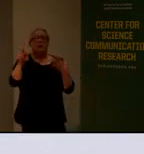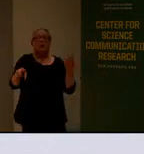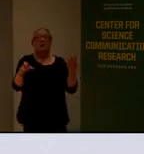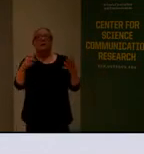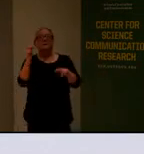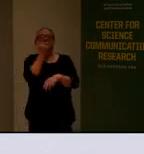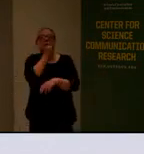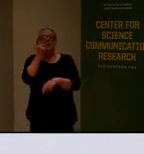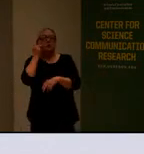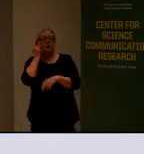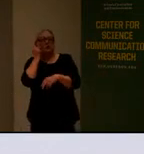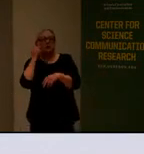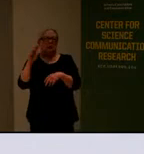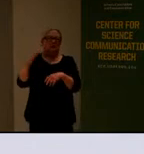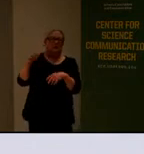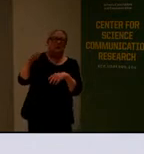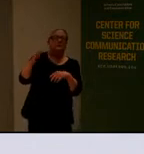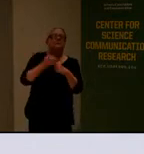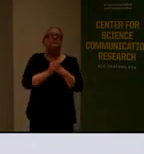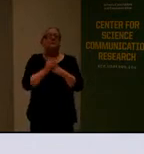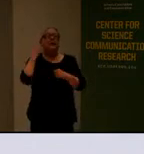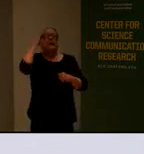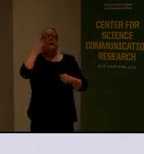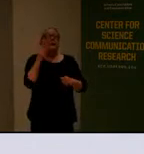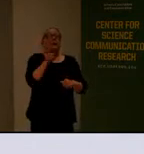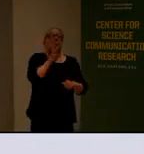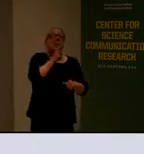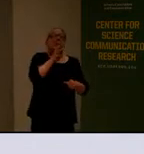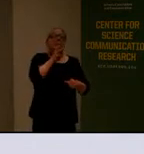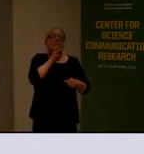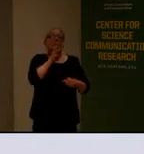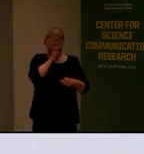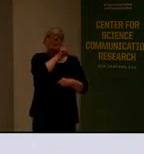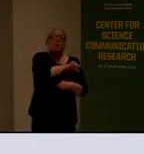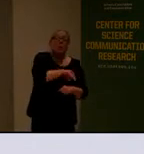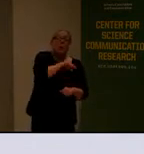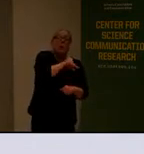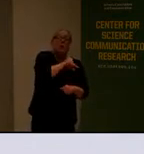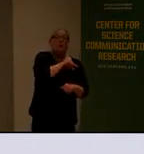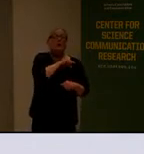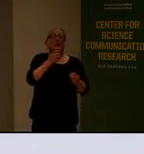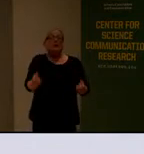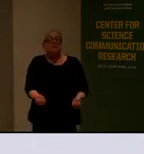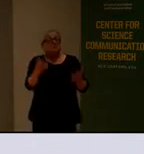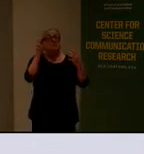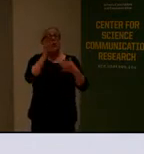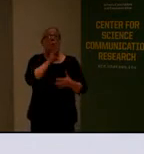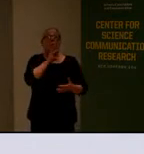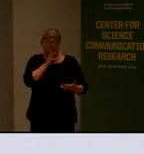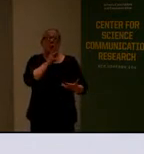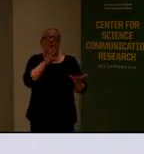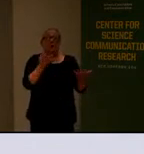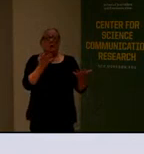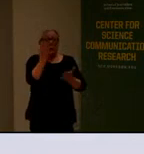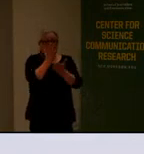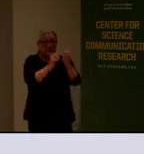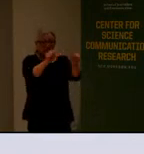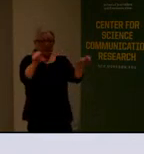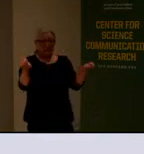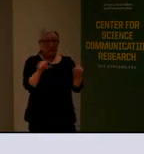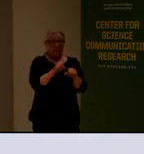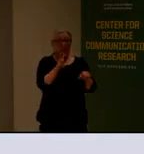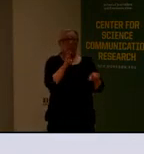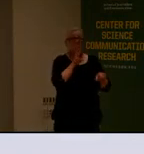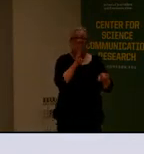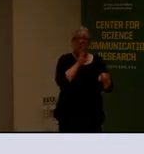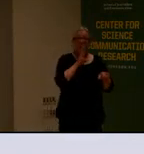nutritional margins. Think about water quality and quantity. We've seen that as far as different areas of water not being available.